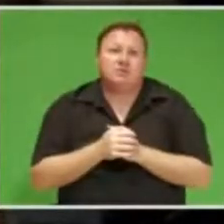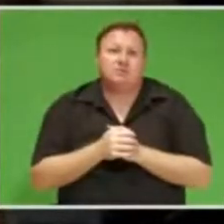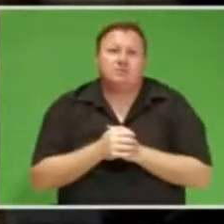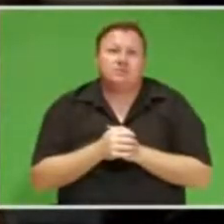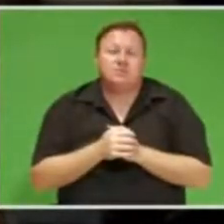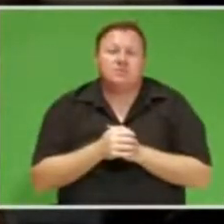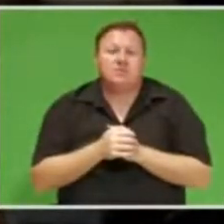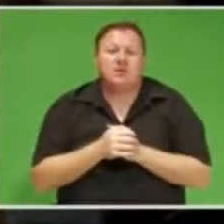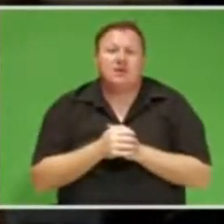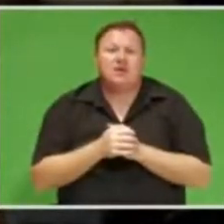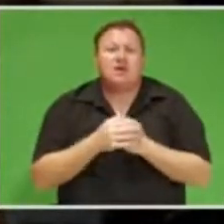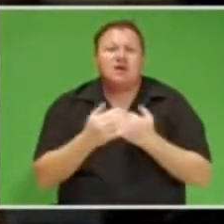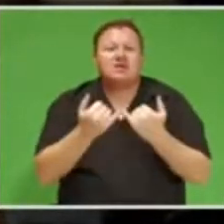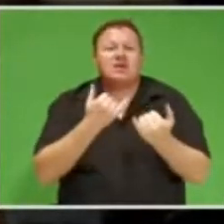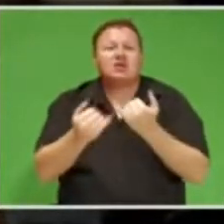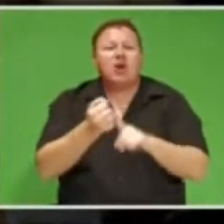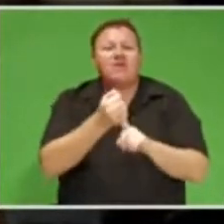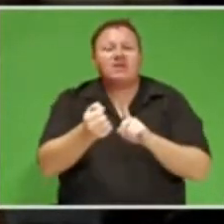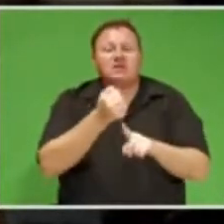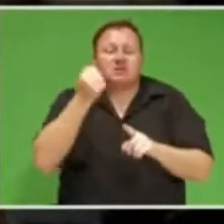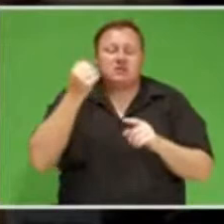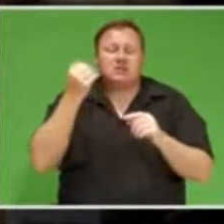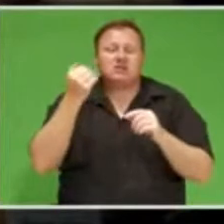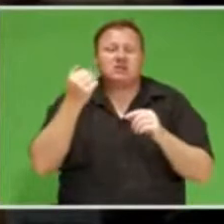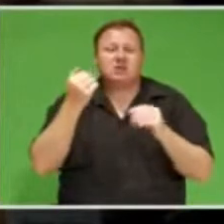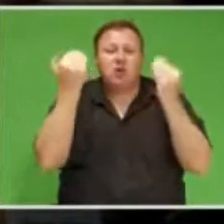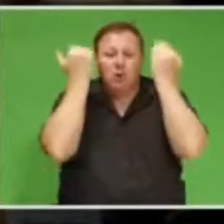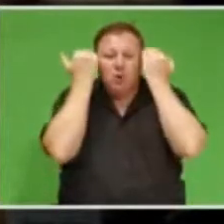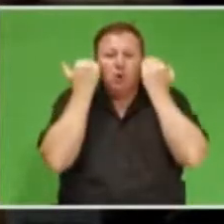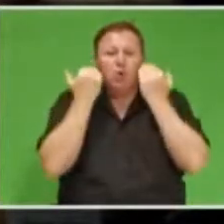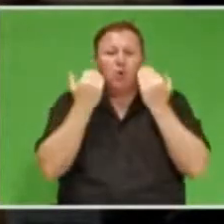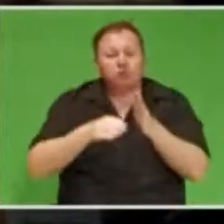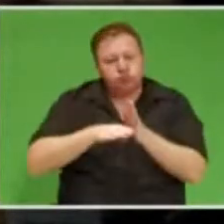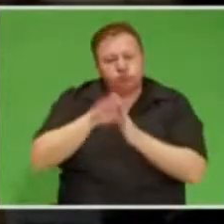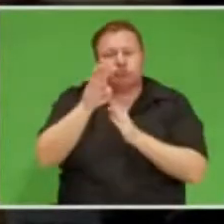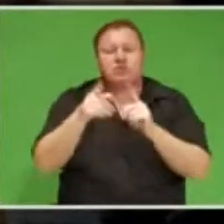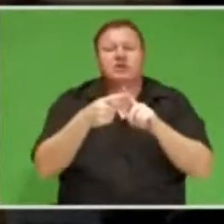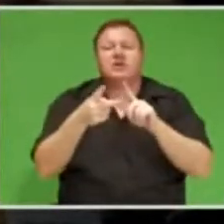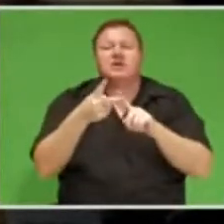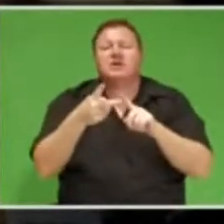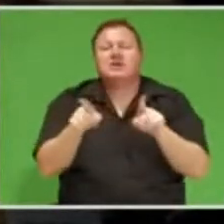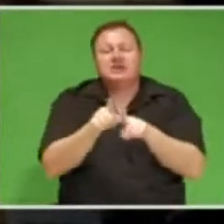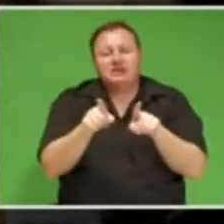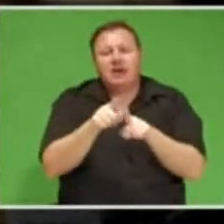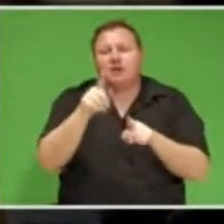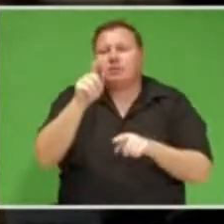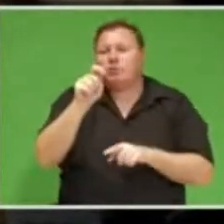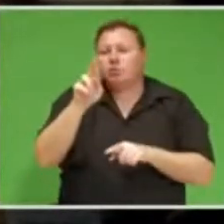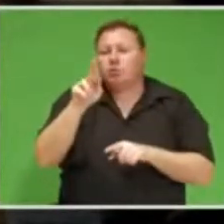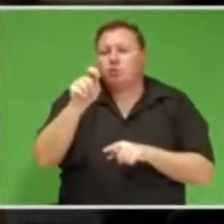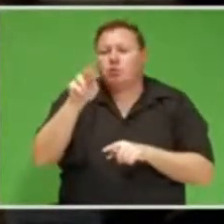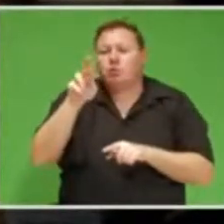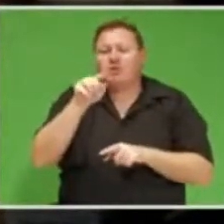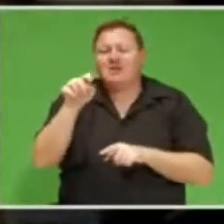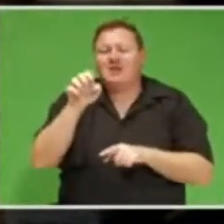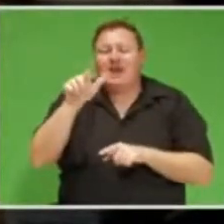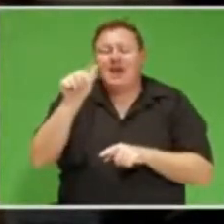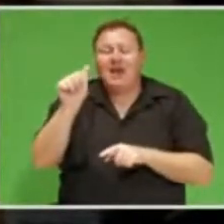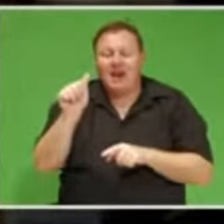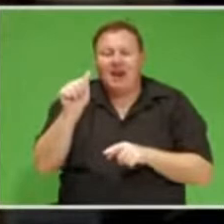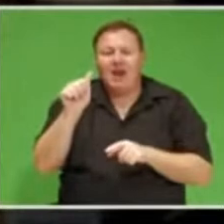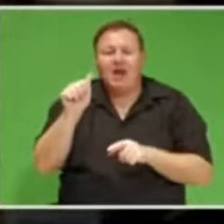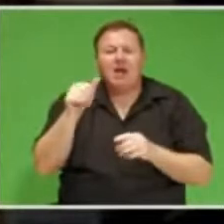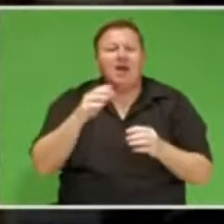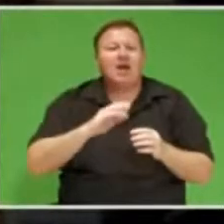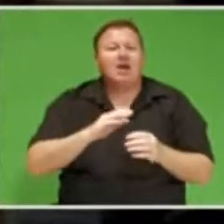courts and expand the network of Tutuzela care centers. A key aspect of the National